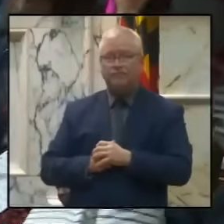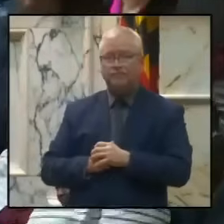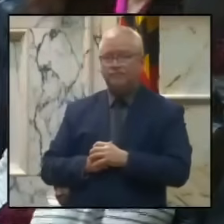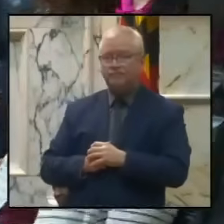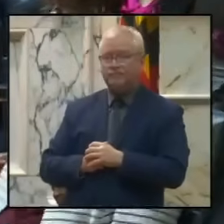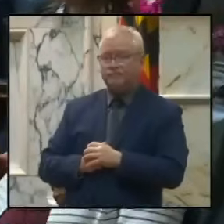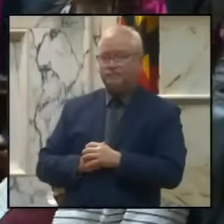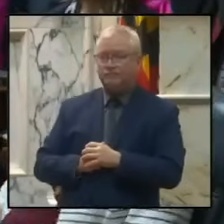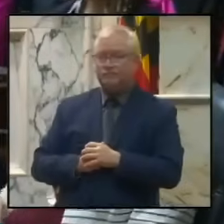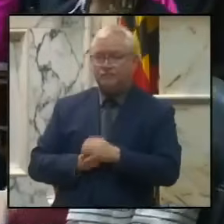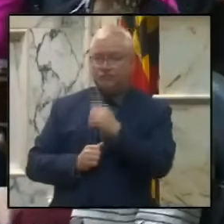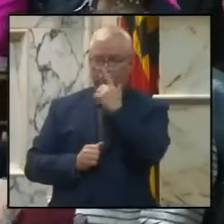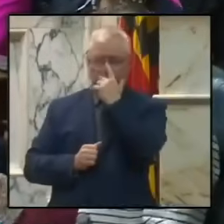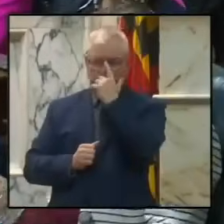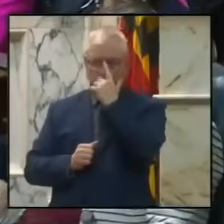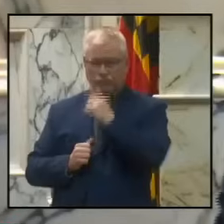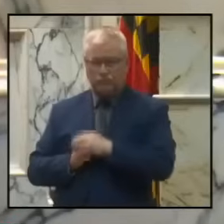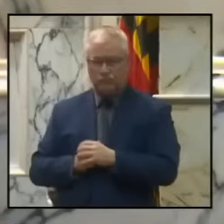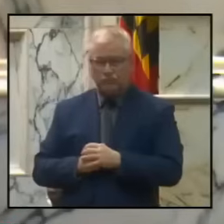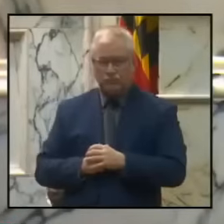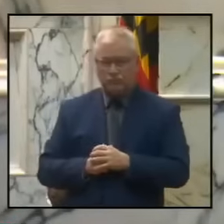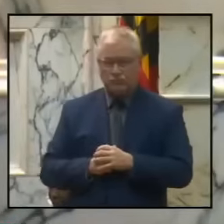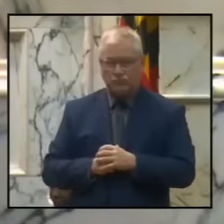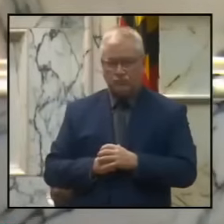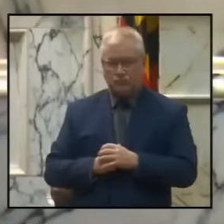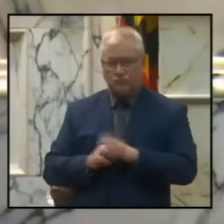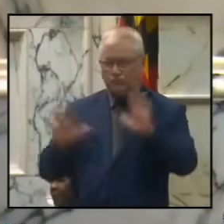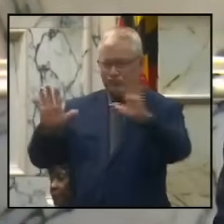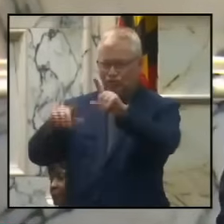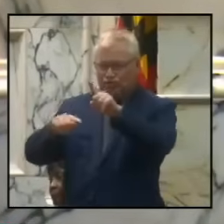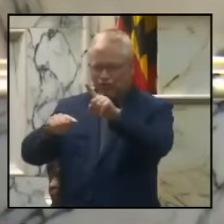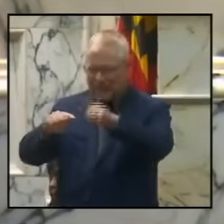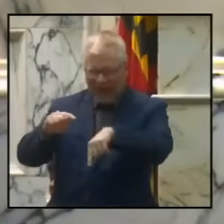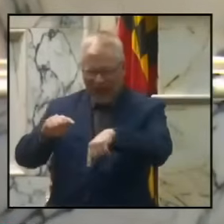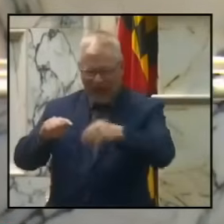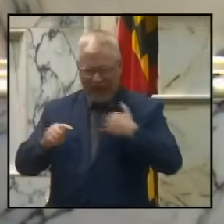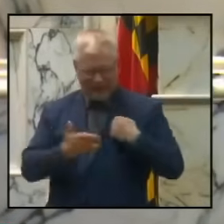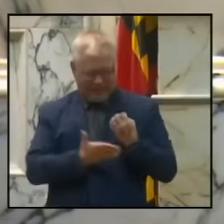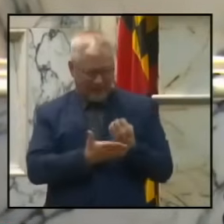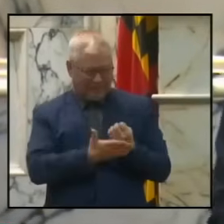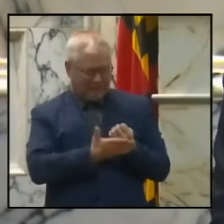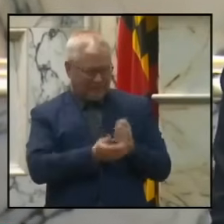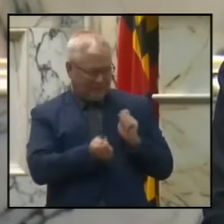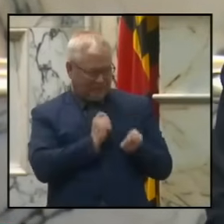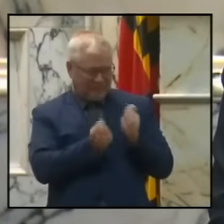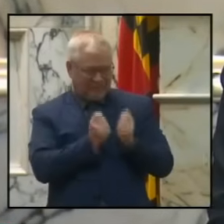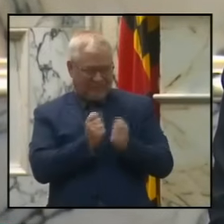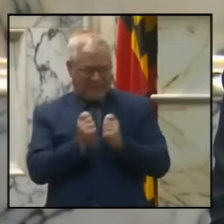Listen, you cannot have economic mobility without physical mobility.